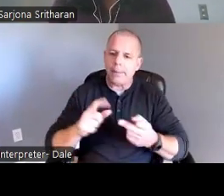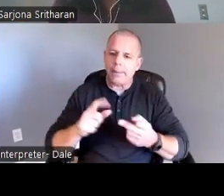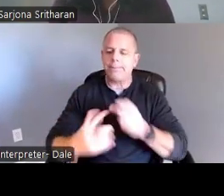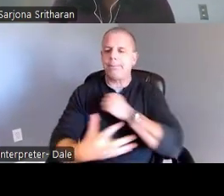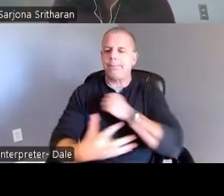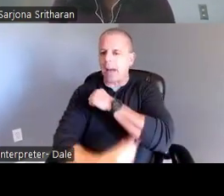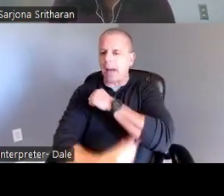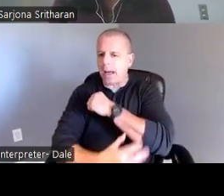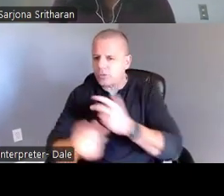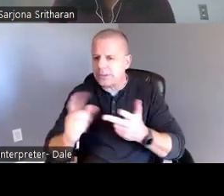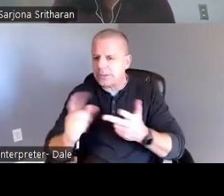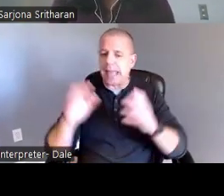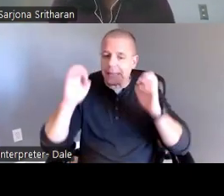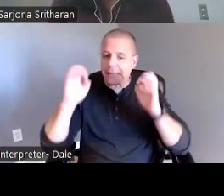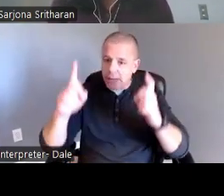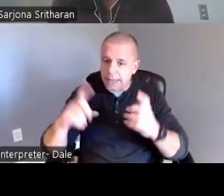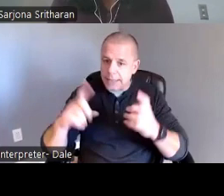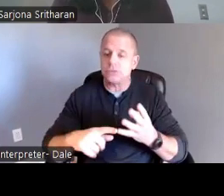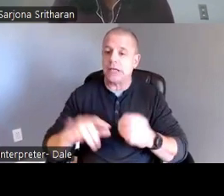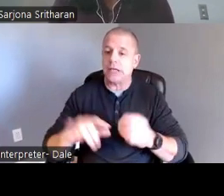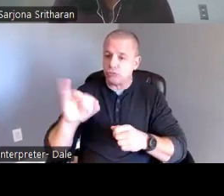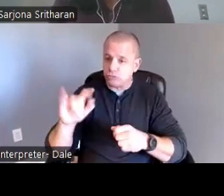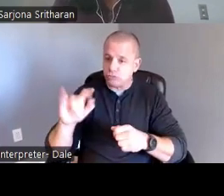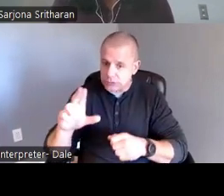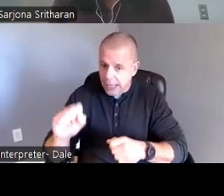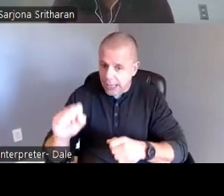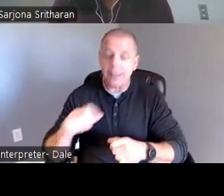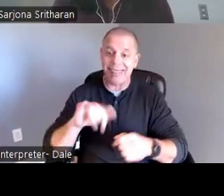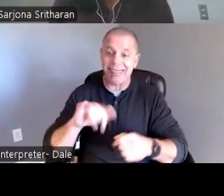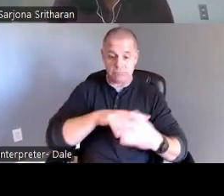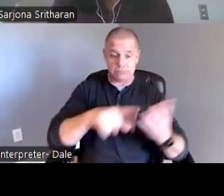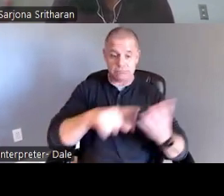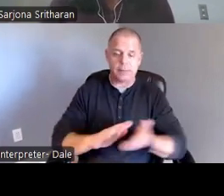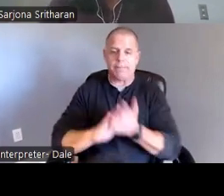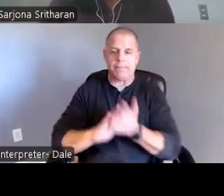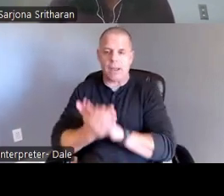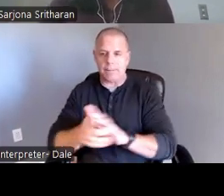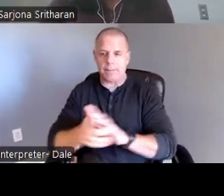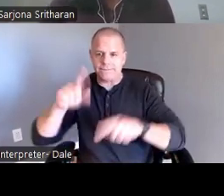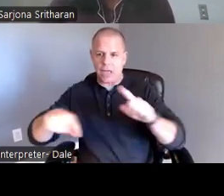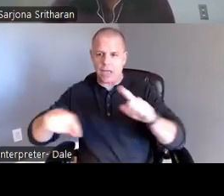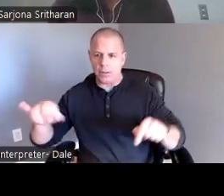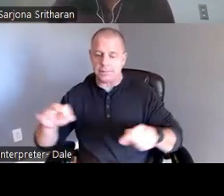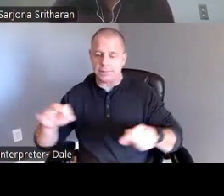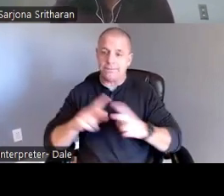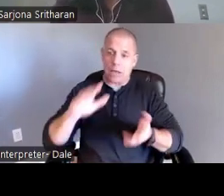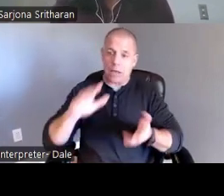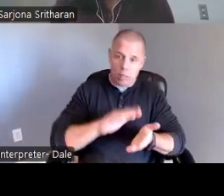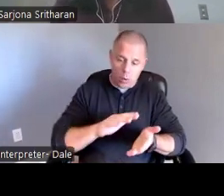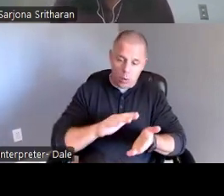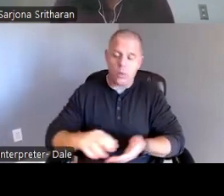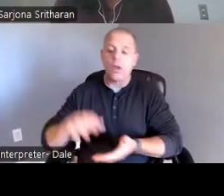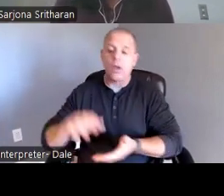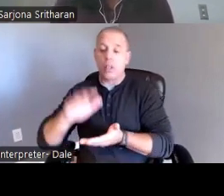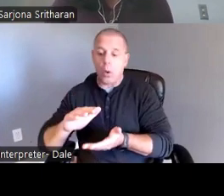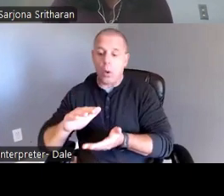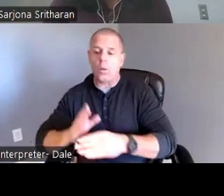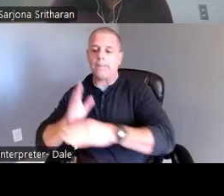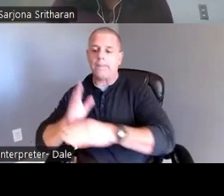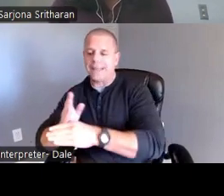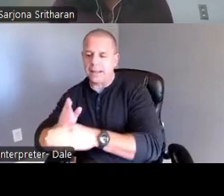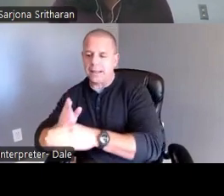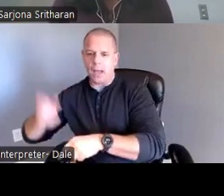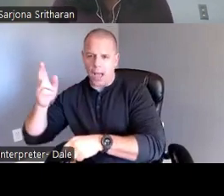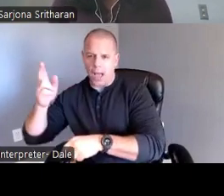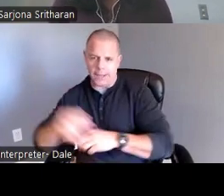insurance status, and I transformed them into variables of very low, low, medium, and high.